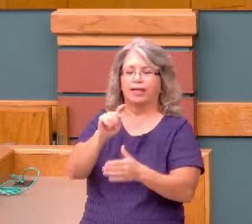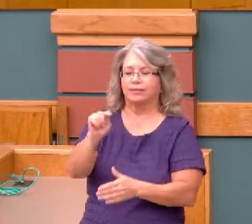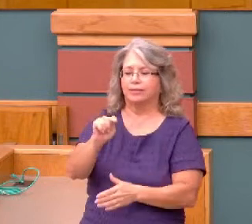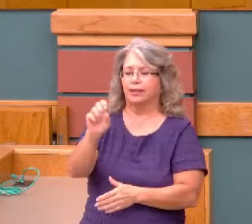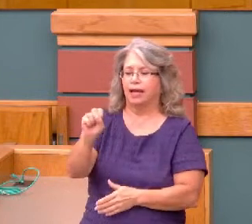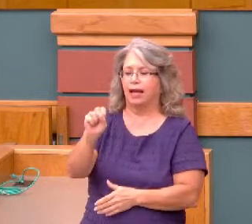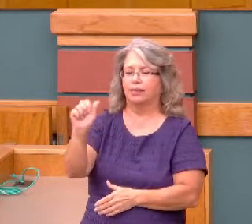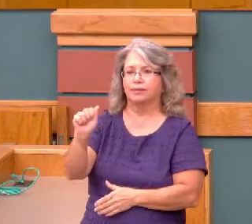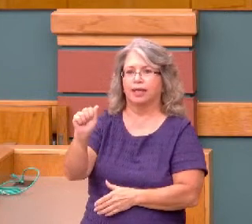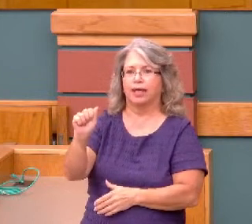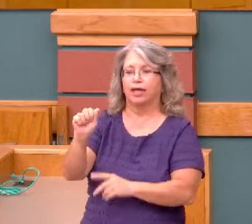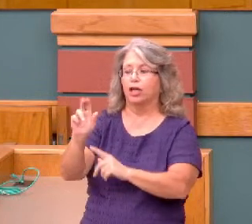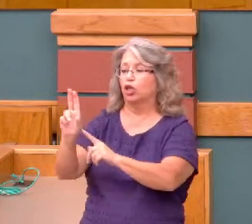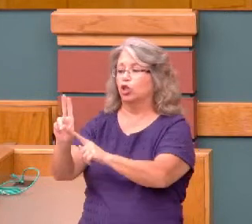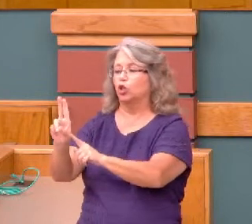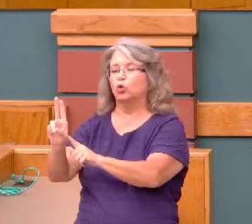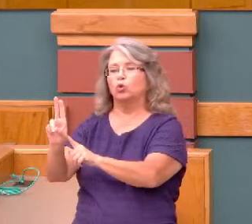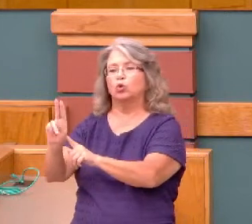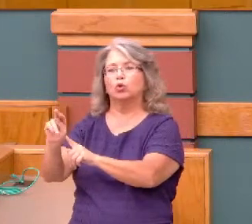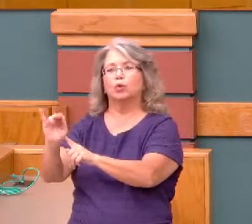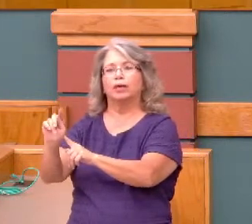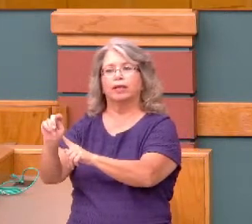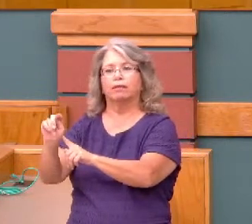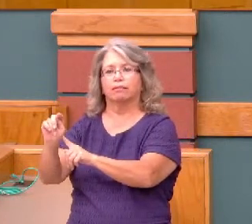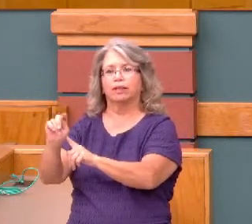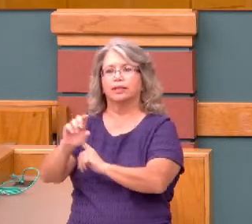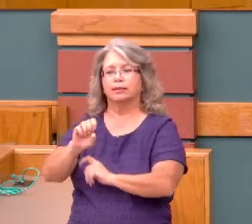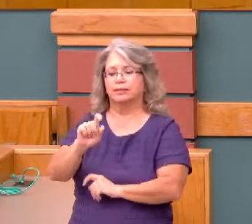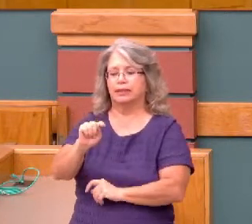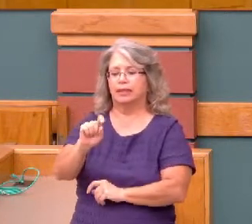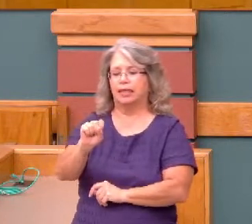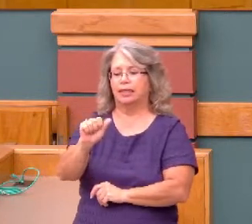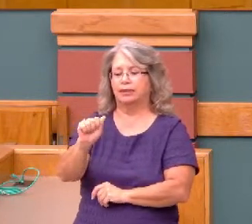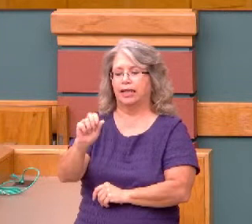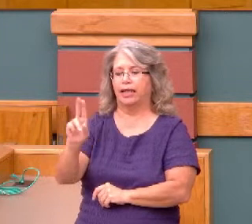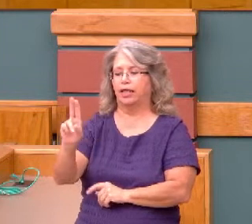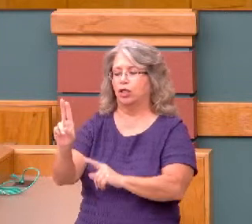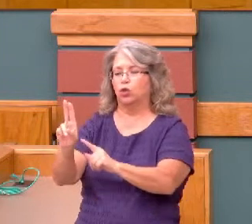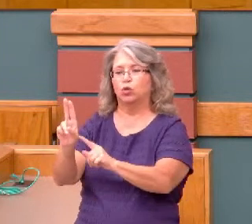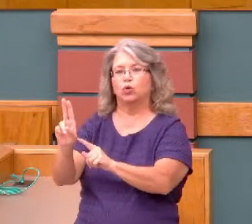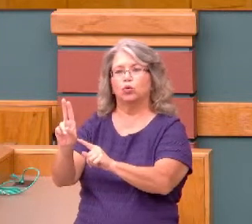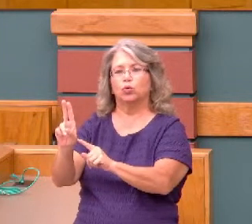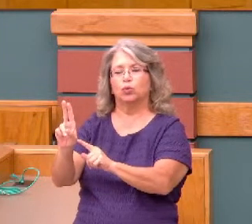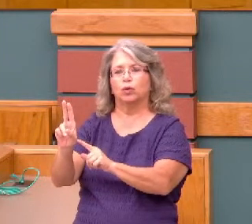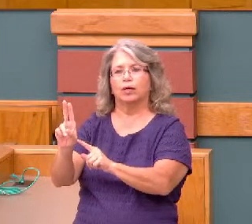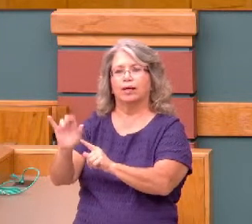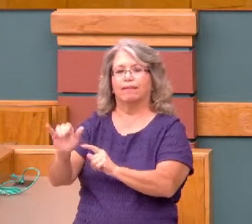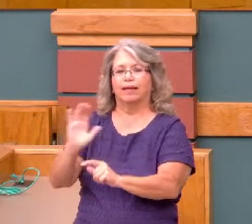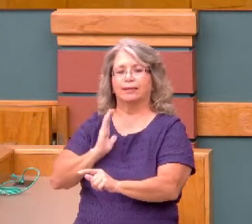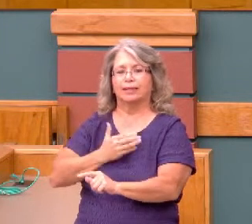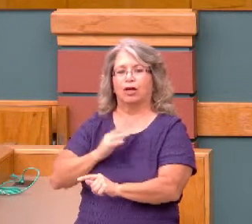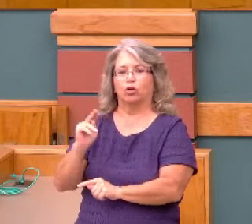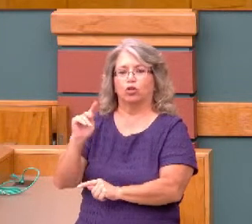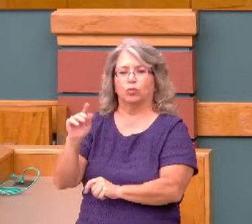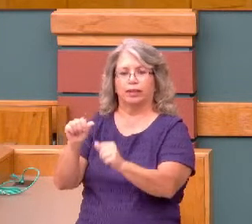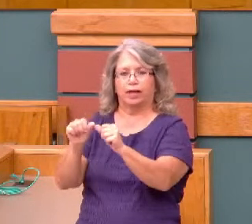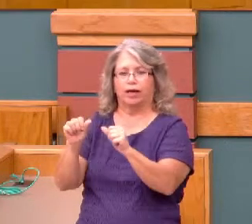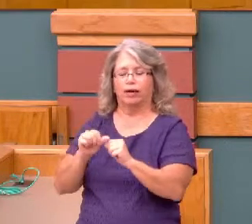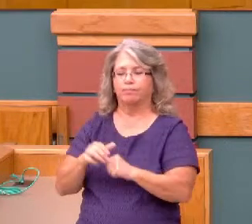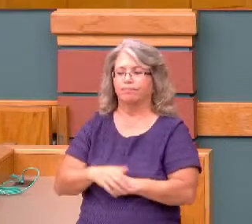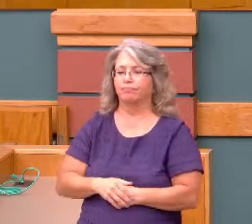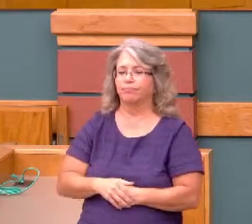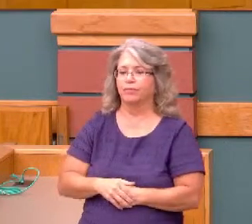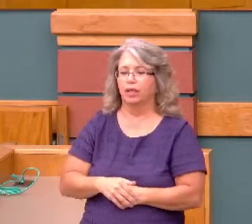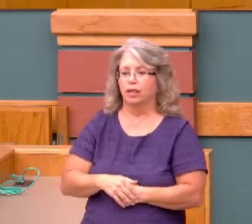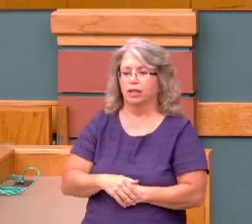TSA-U is our unit area, and Nueces County is, again, not unique. We share this with all the